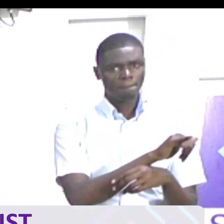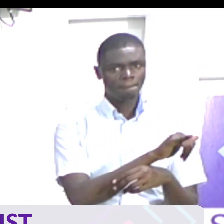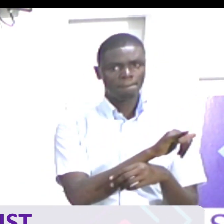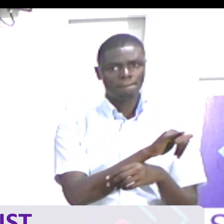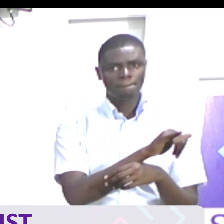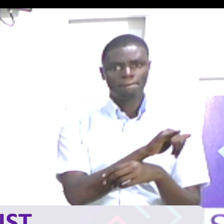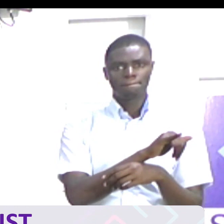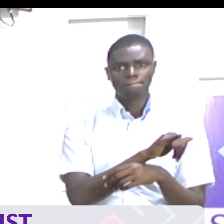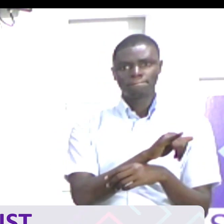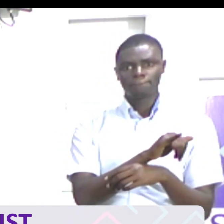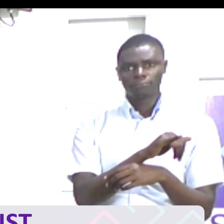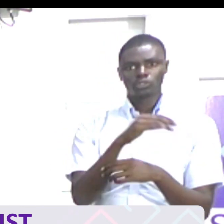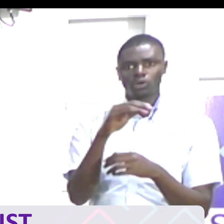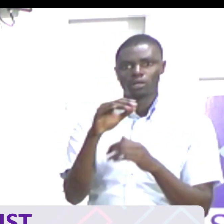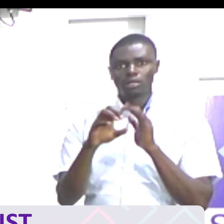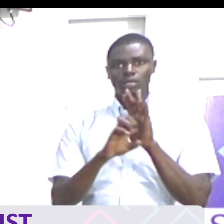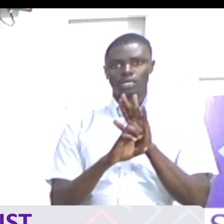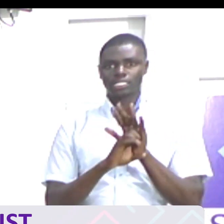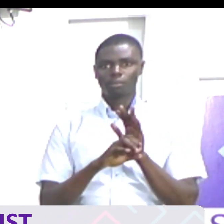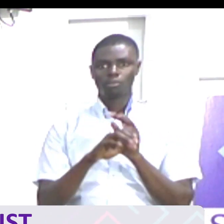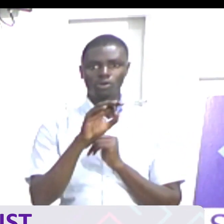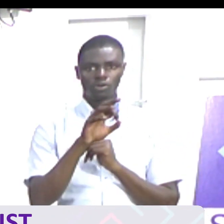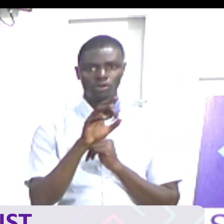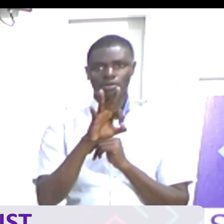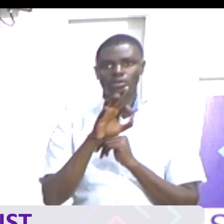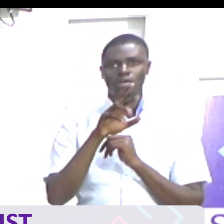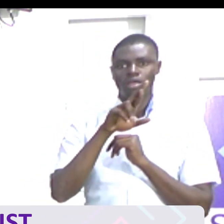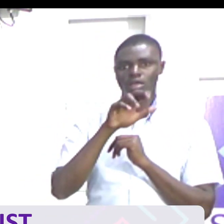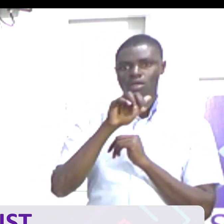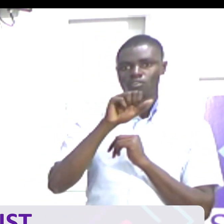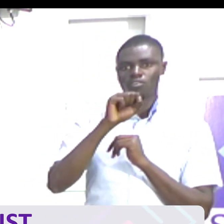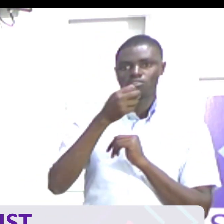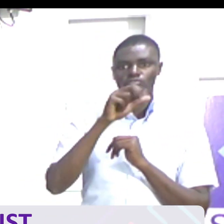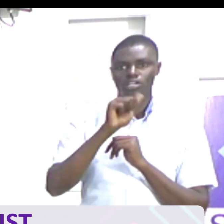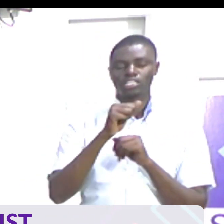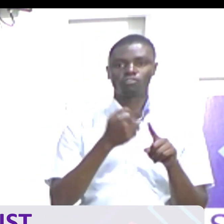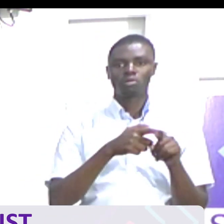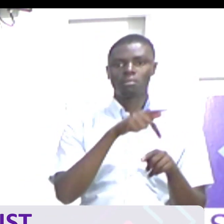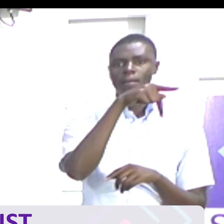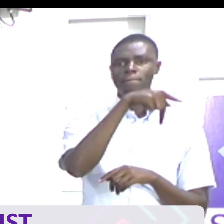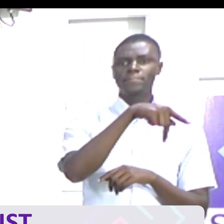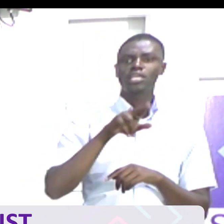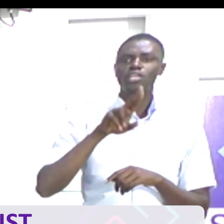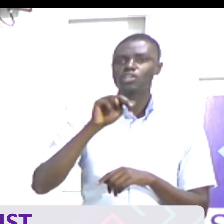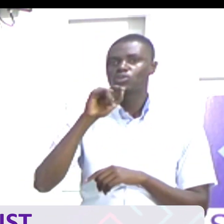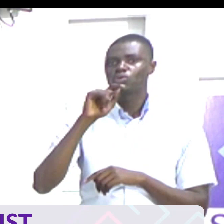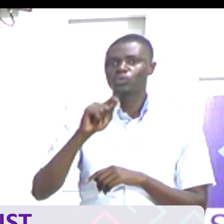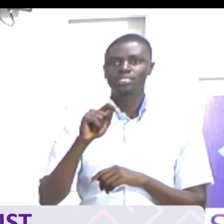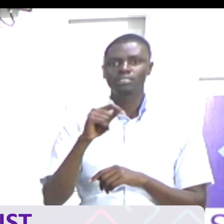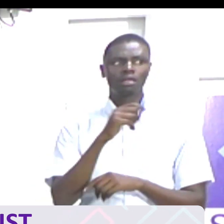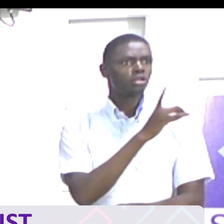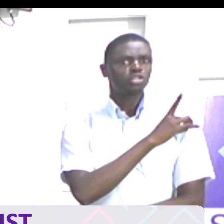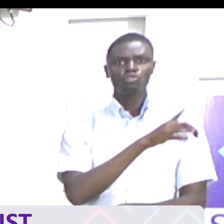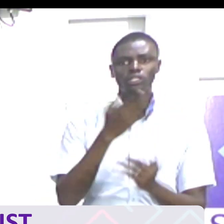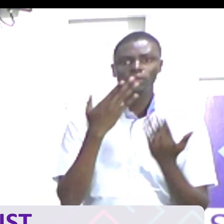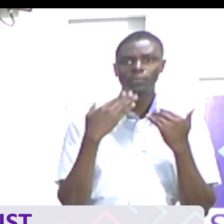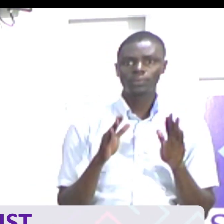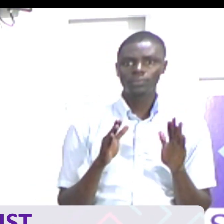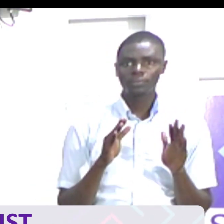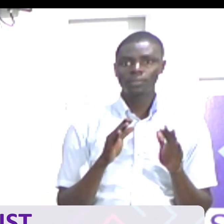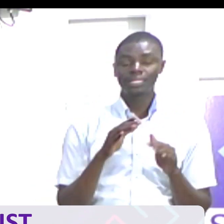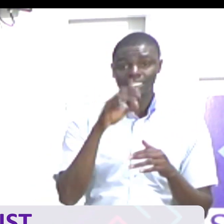Case case an example, the Frasha. When tunajua from P Unit. Jamani daktari, watu wengi wanajua hiyo story.